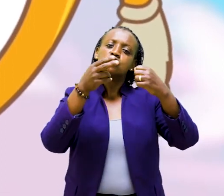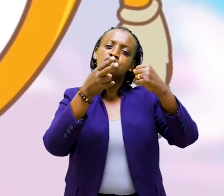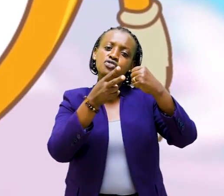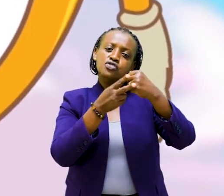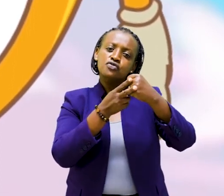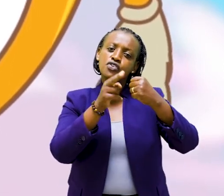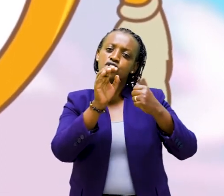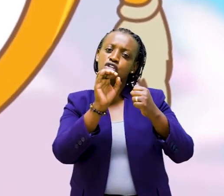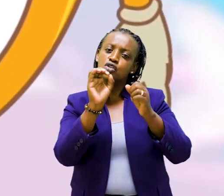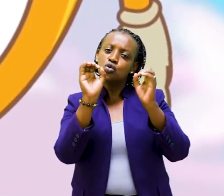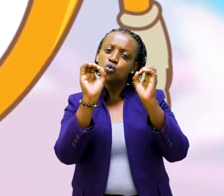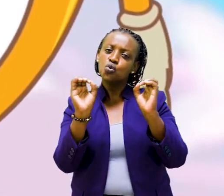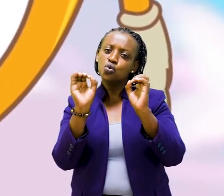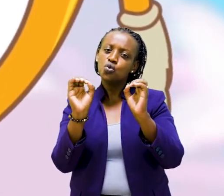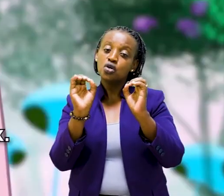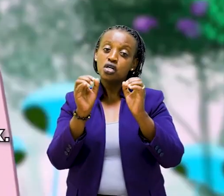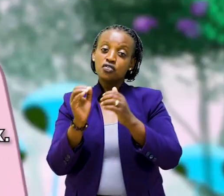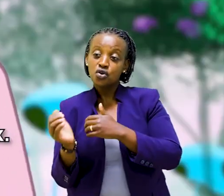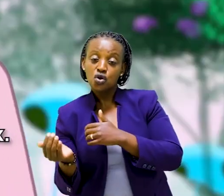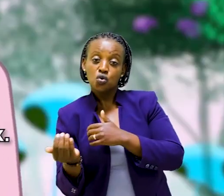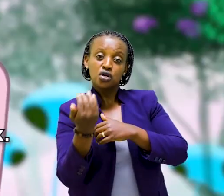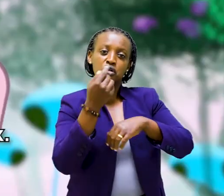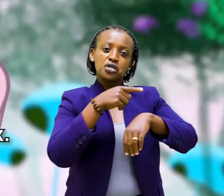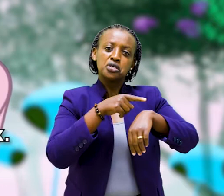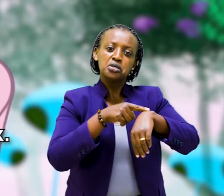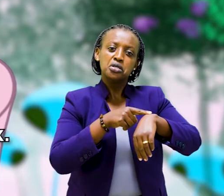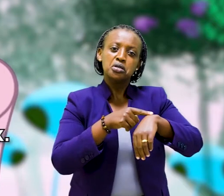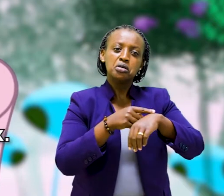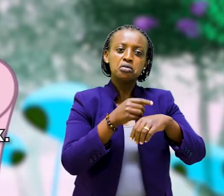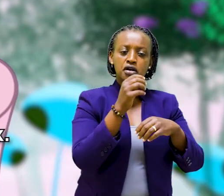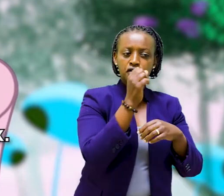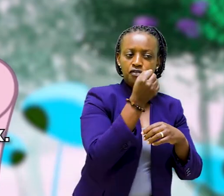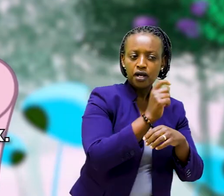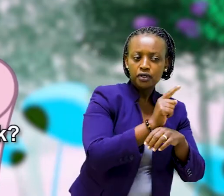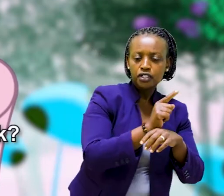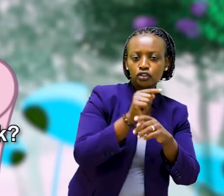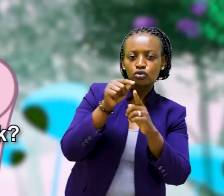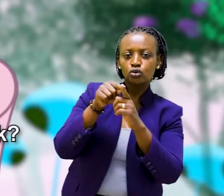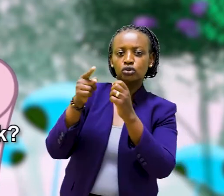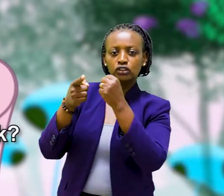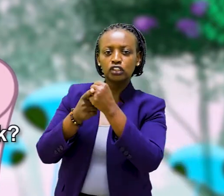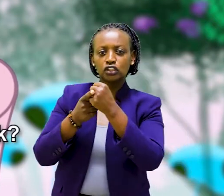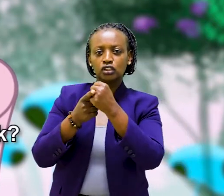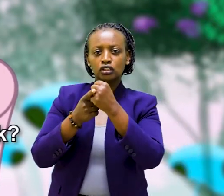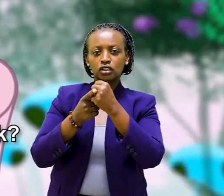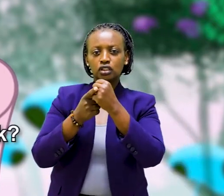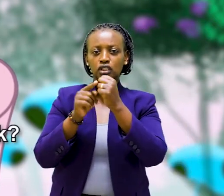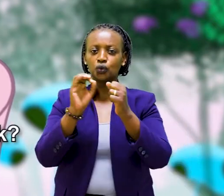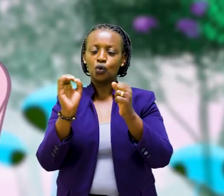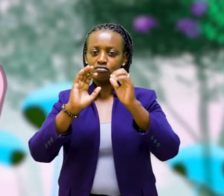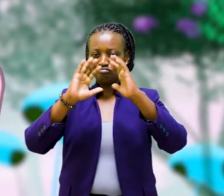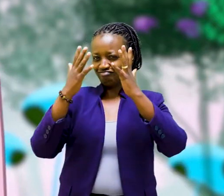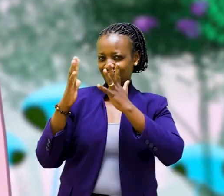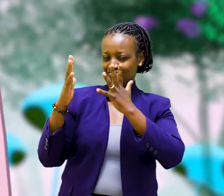it is 7 o'clock. When I woke up, it was pointing at 6. Does that mean it was 6